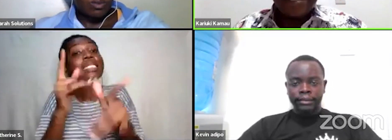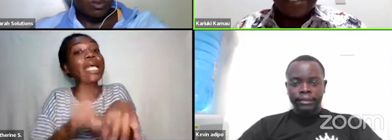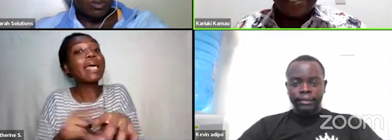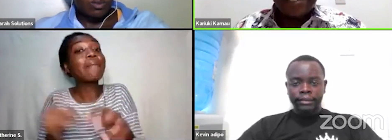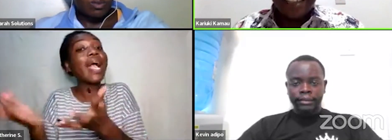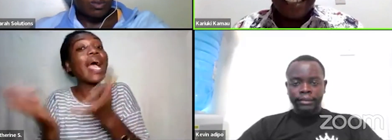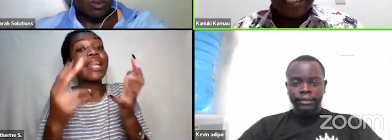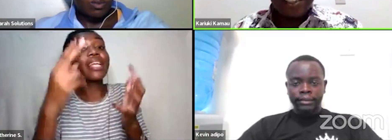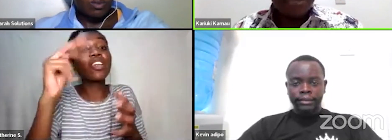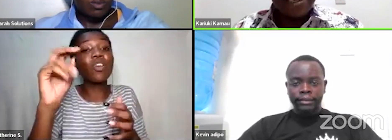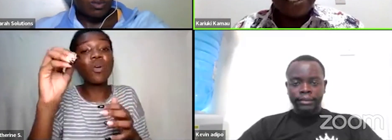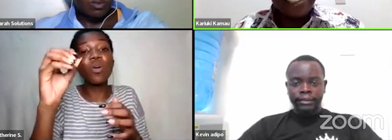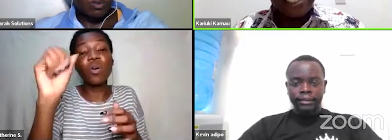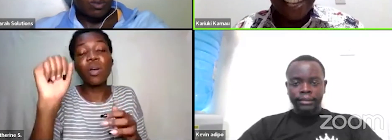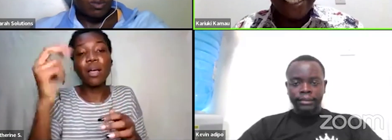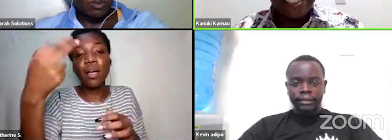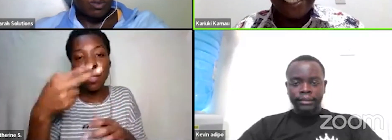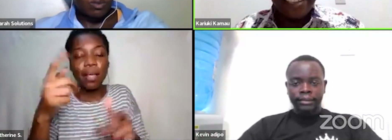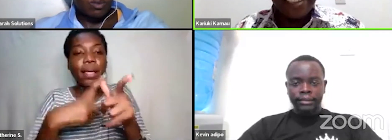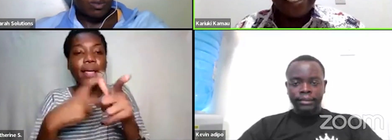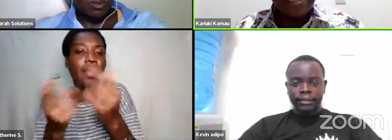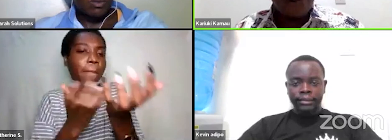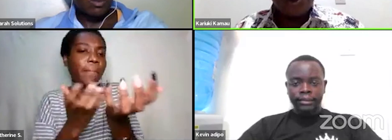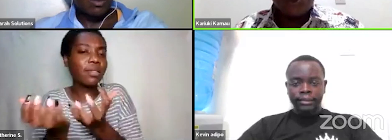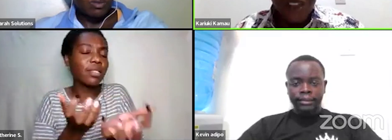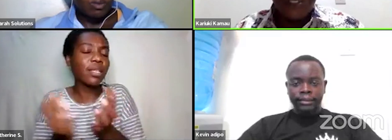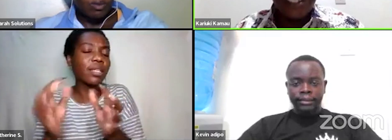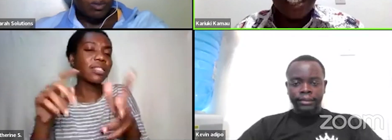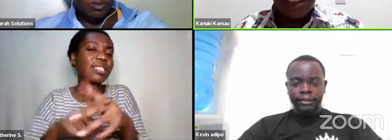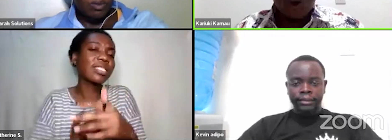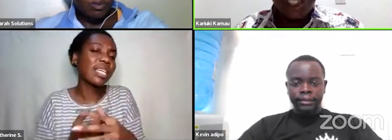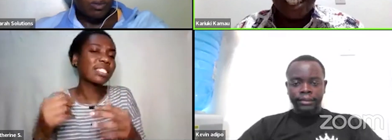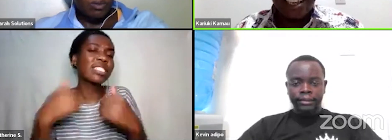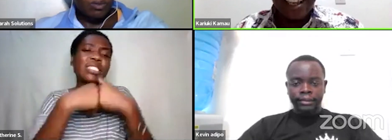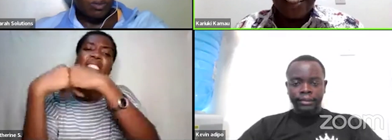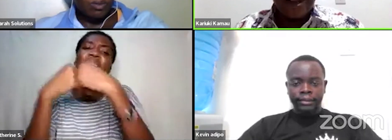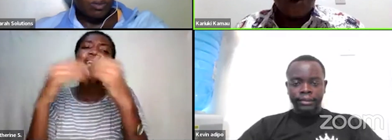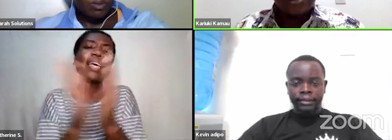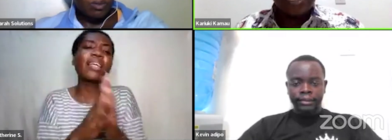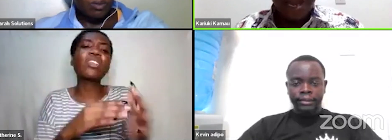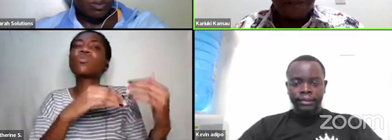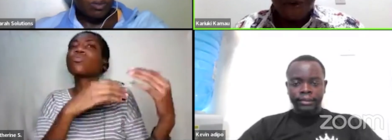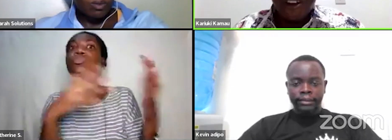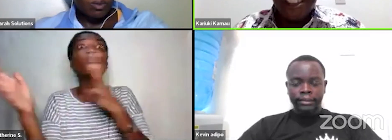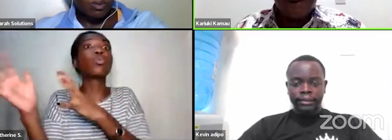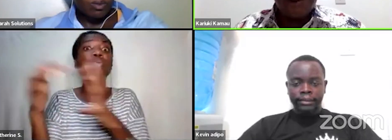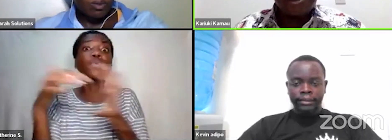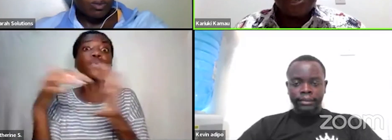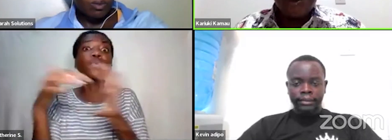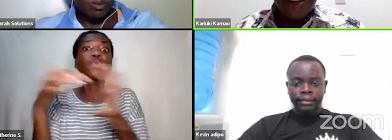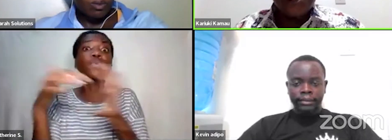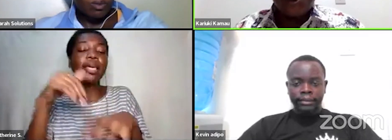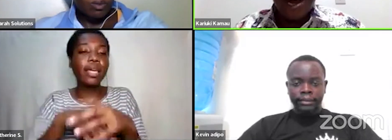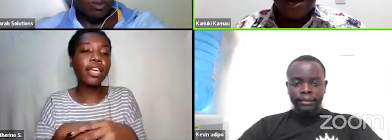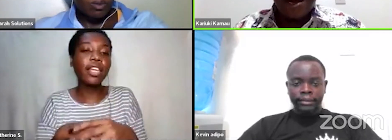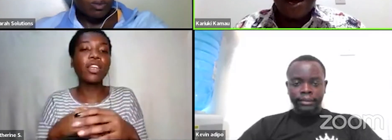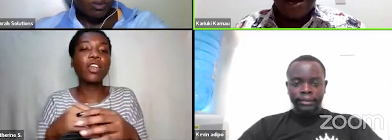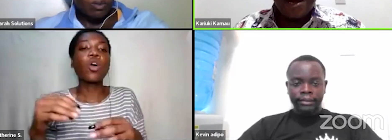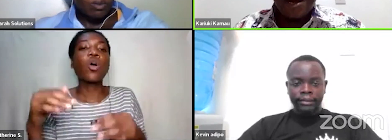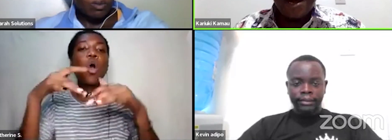their businesses started experiencing challenges. And there was waves in the ocean. There was turmoil. There was the